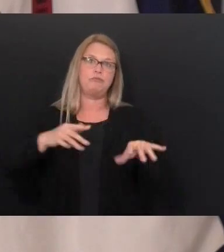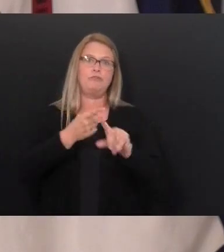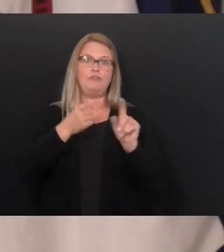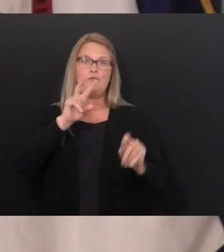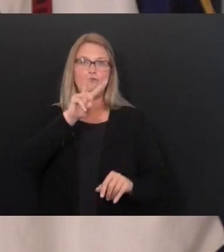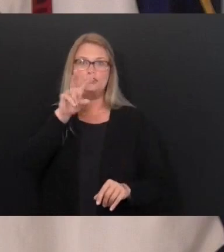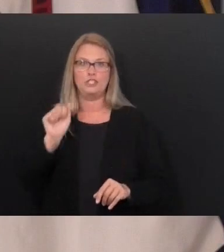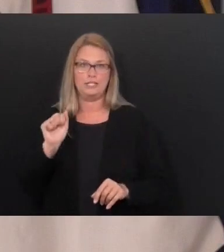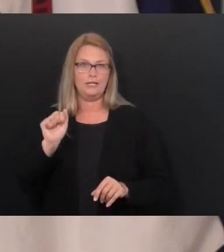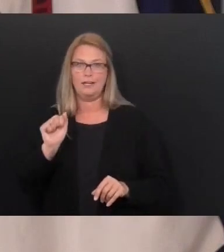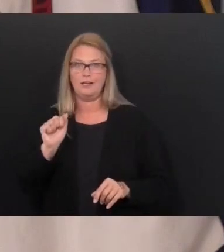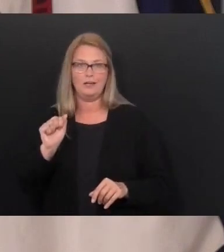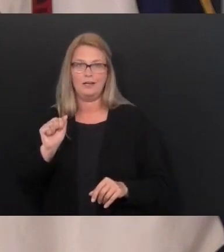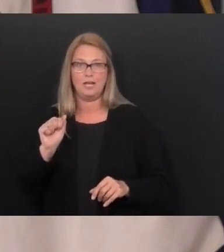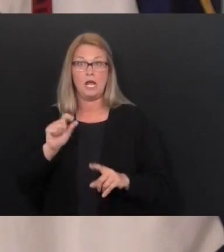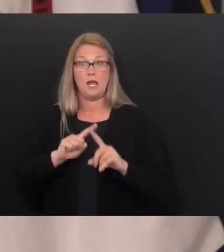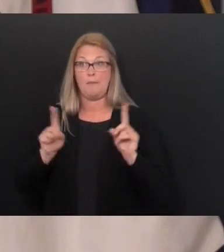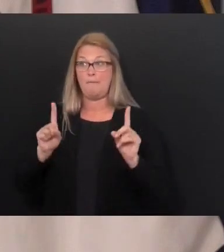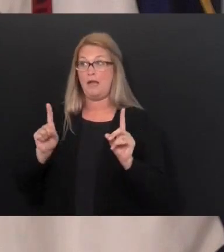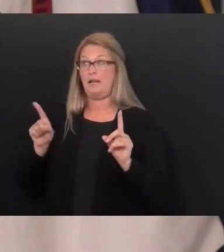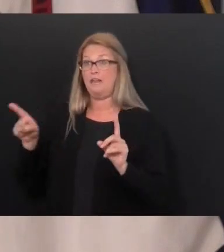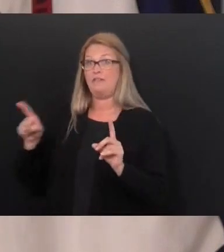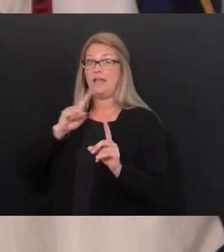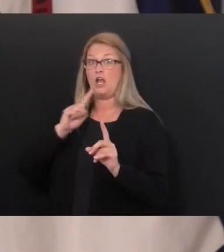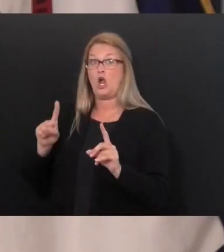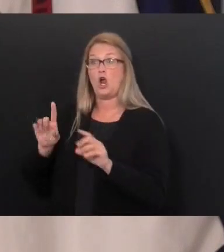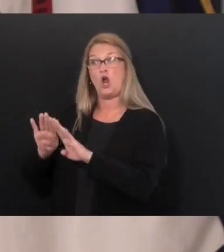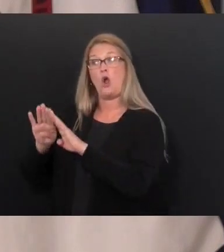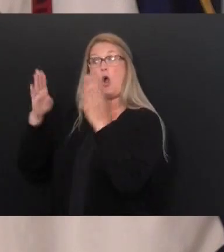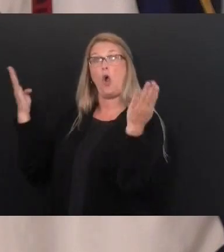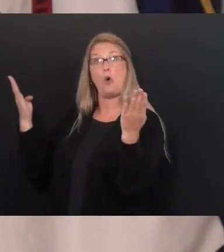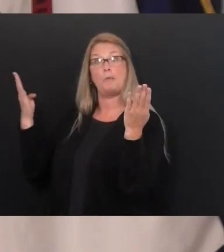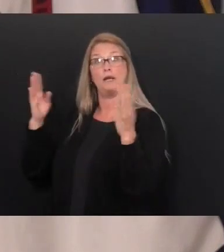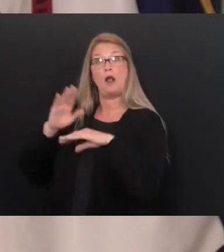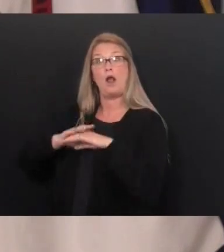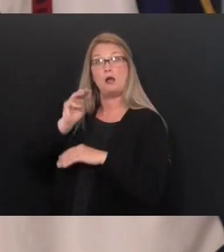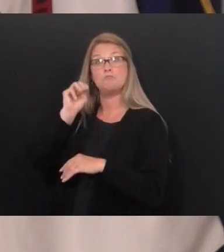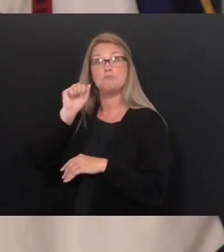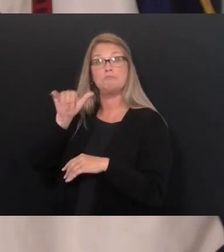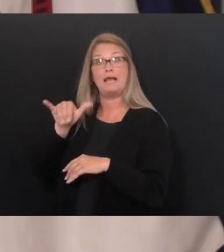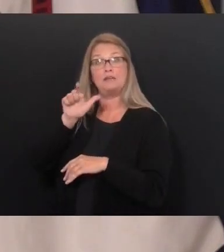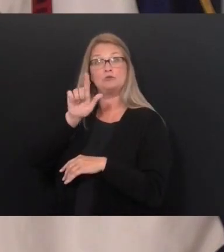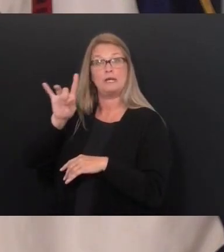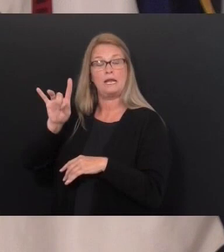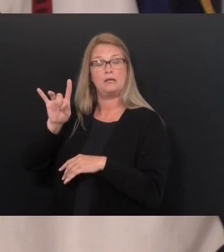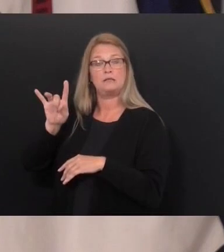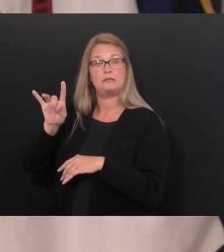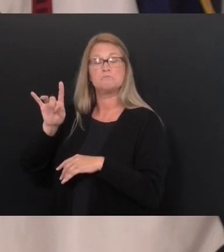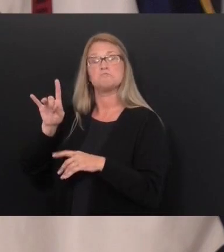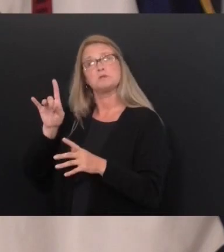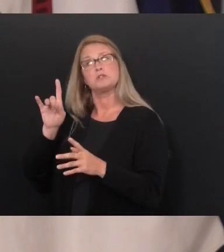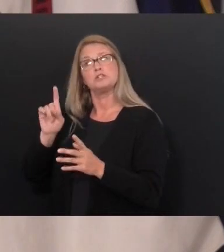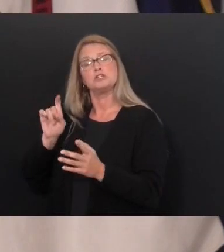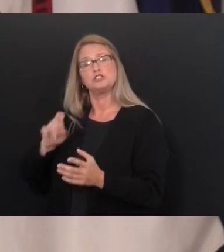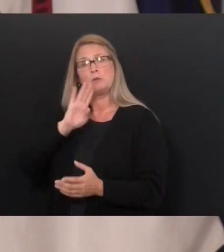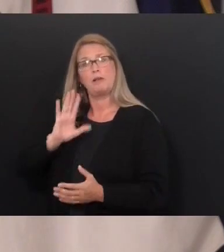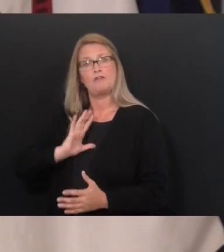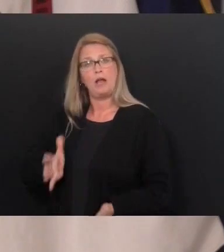everything. But if they're getting ready to ease back and open up on the 28th, we ought to be okay and everything.